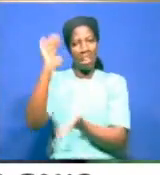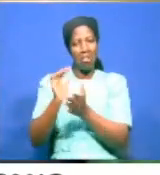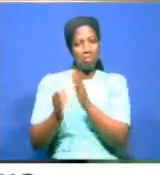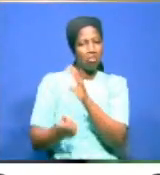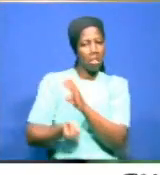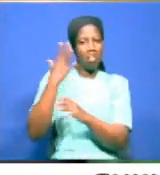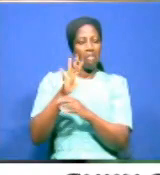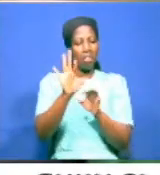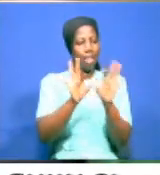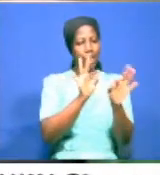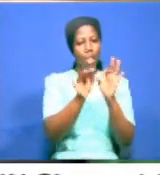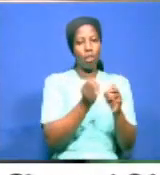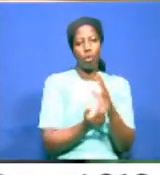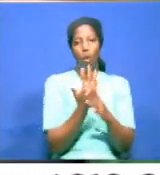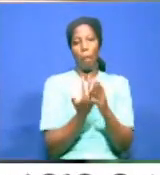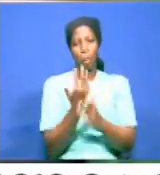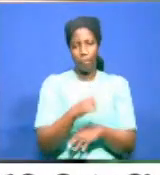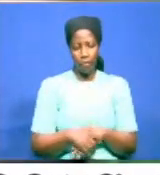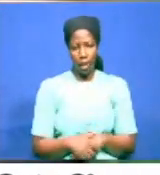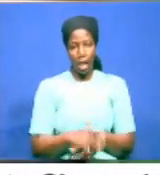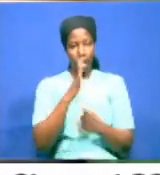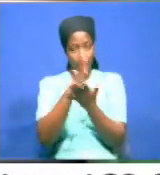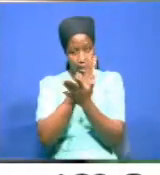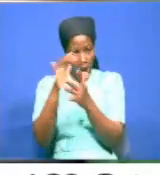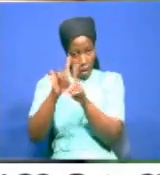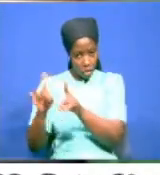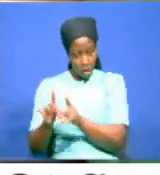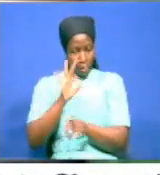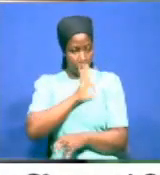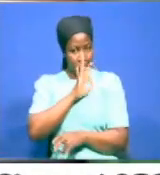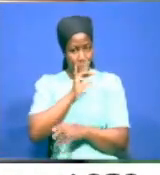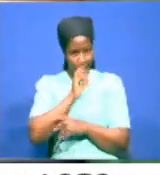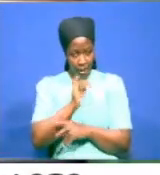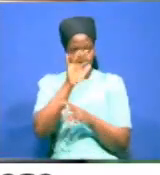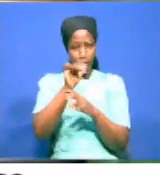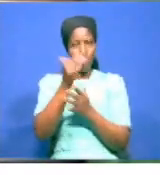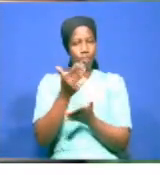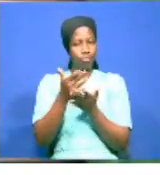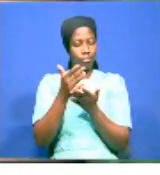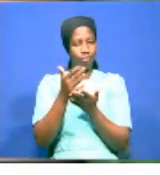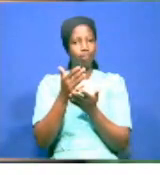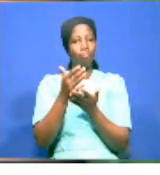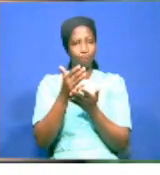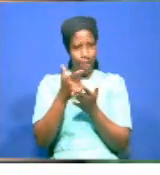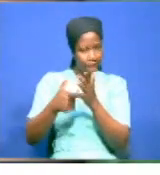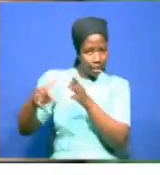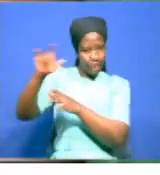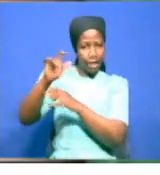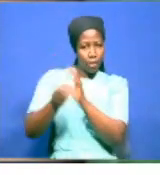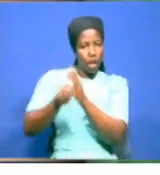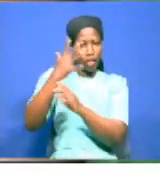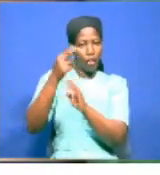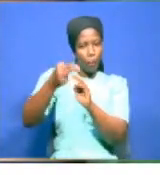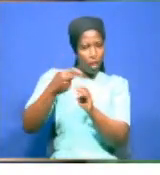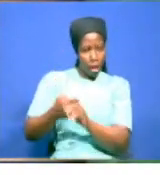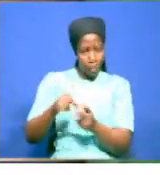of selected crops. The sector, however, benefited from modest increase in production of potatoes, rice,